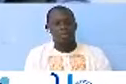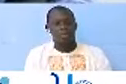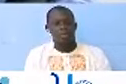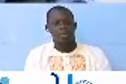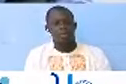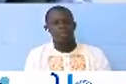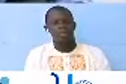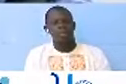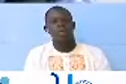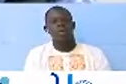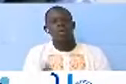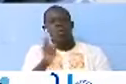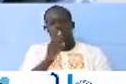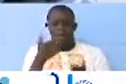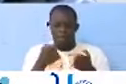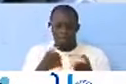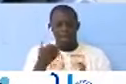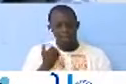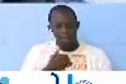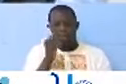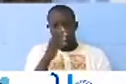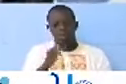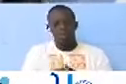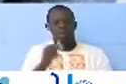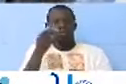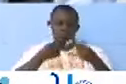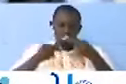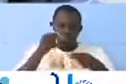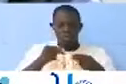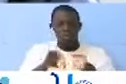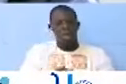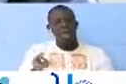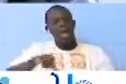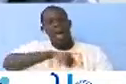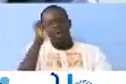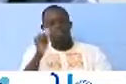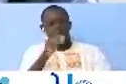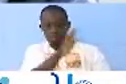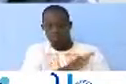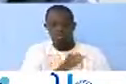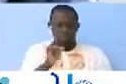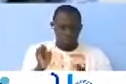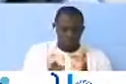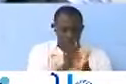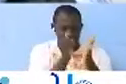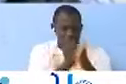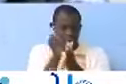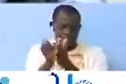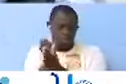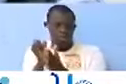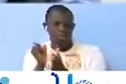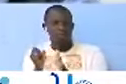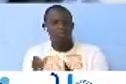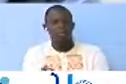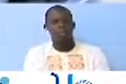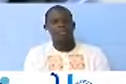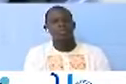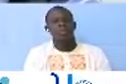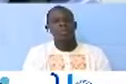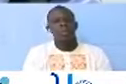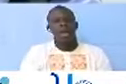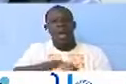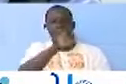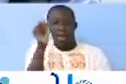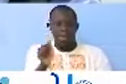kibaro. As the Manikas call it kibaro. Kis kis. And to investigate. Atame.